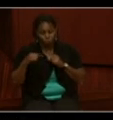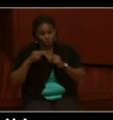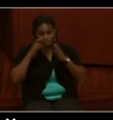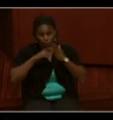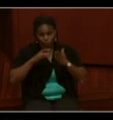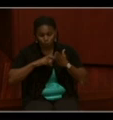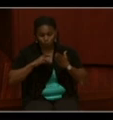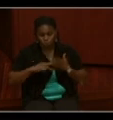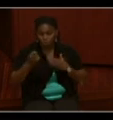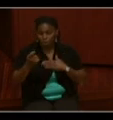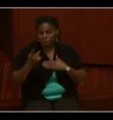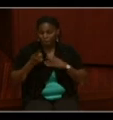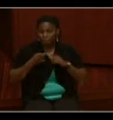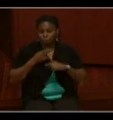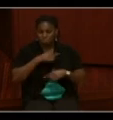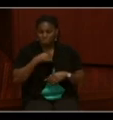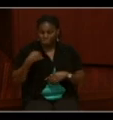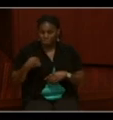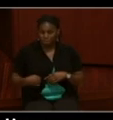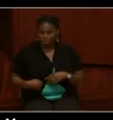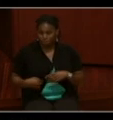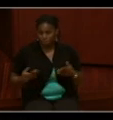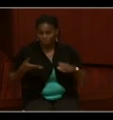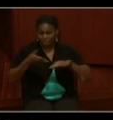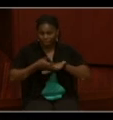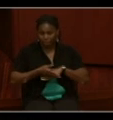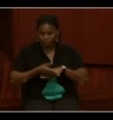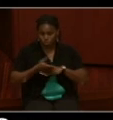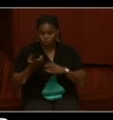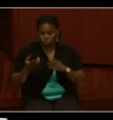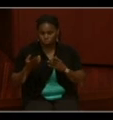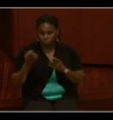who come back from China to visit the archives again